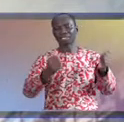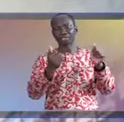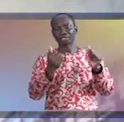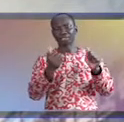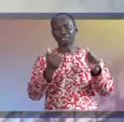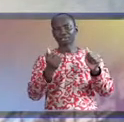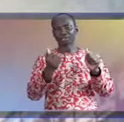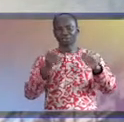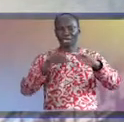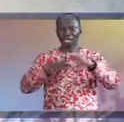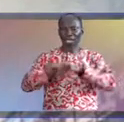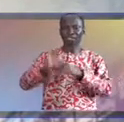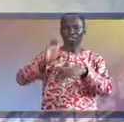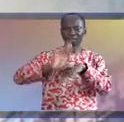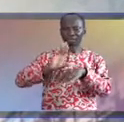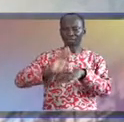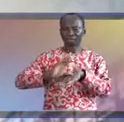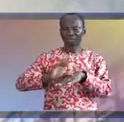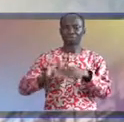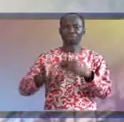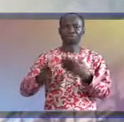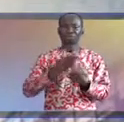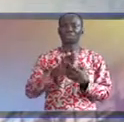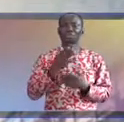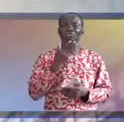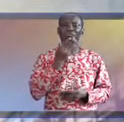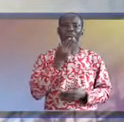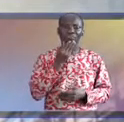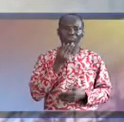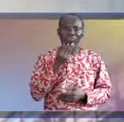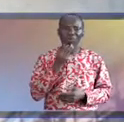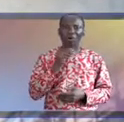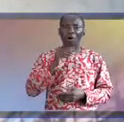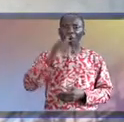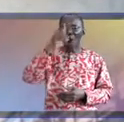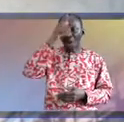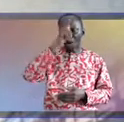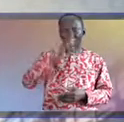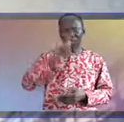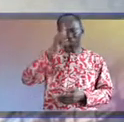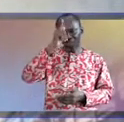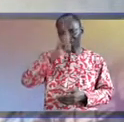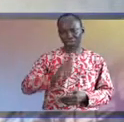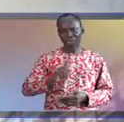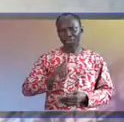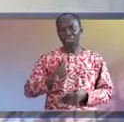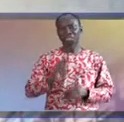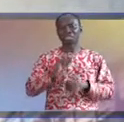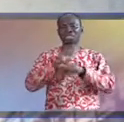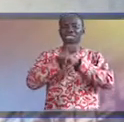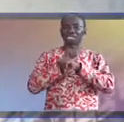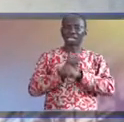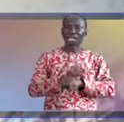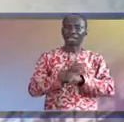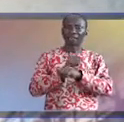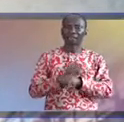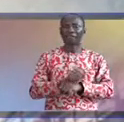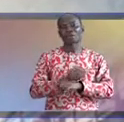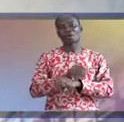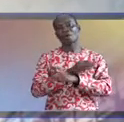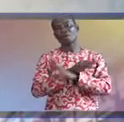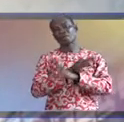body, whether Jews or Greeks, whether slaves or free, and have all